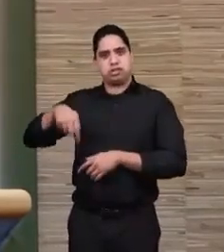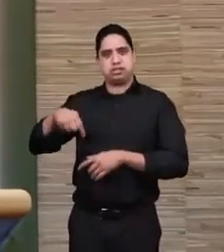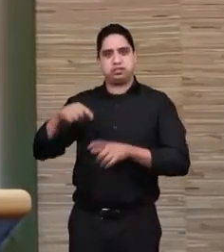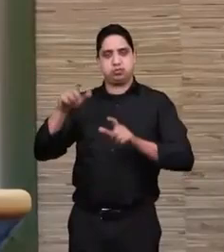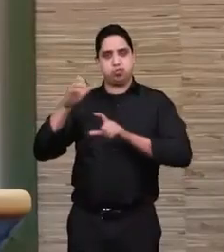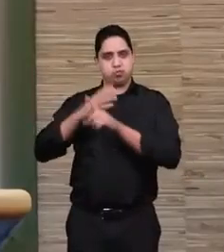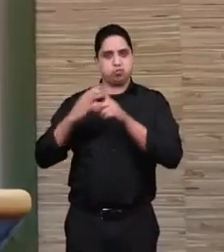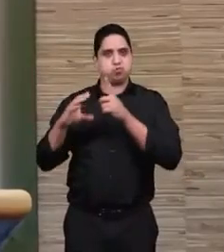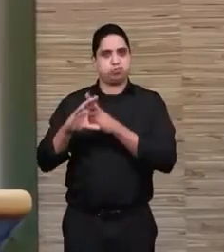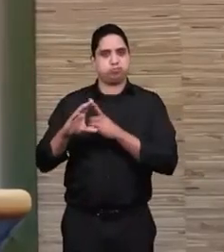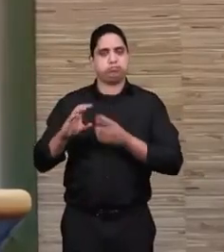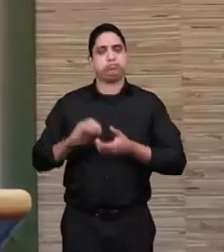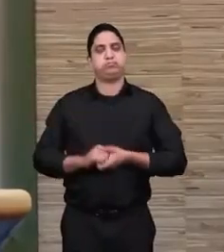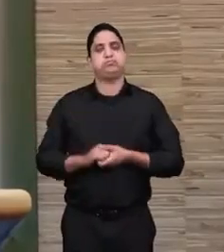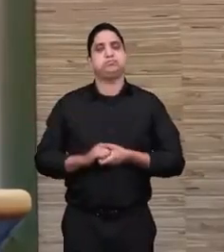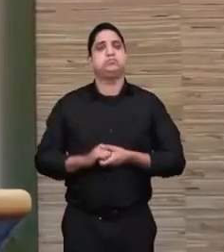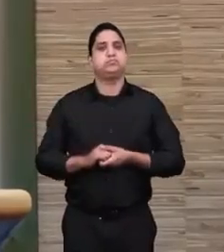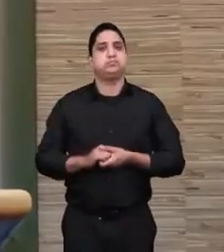say